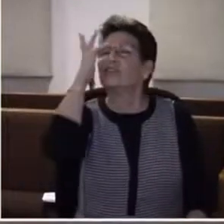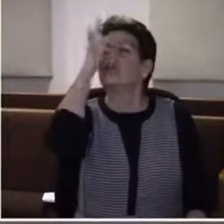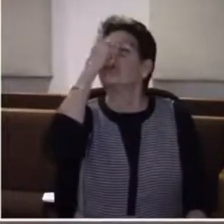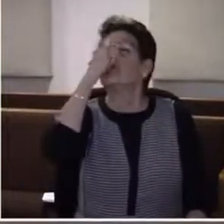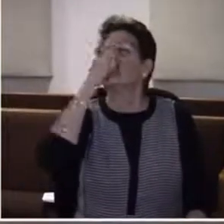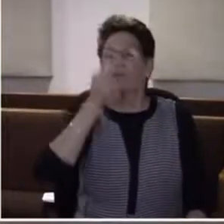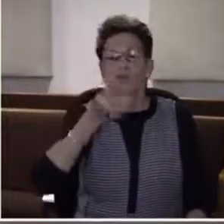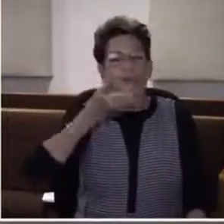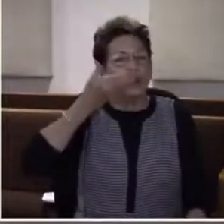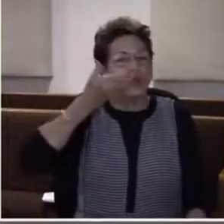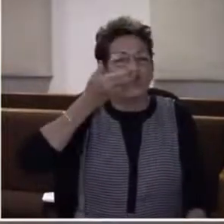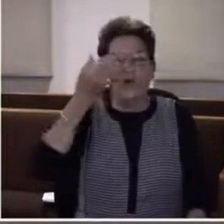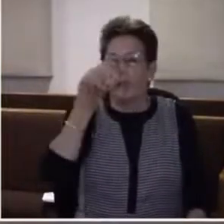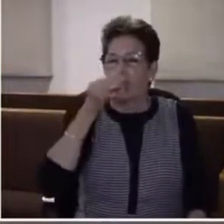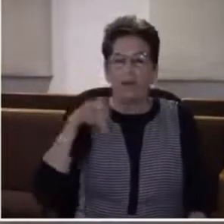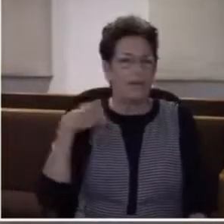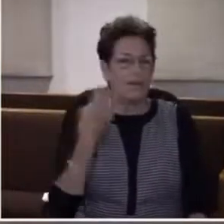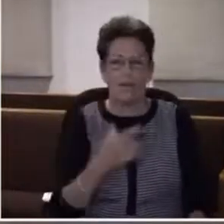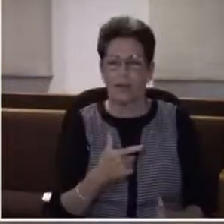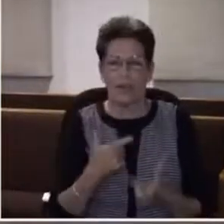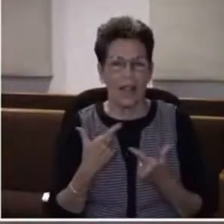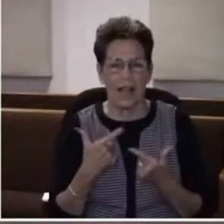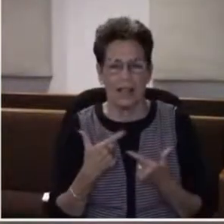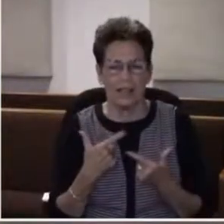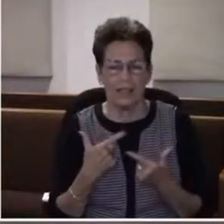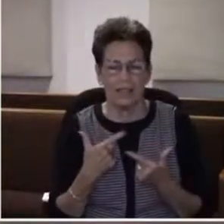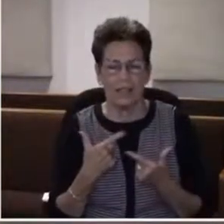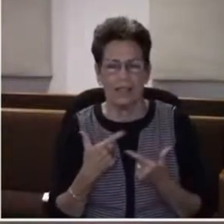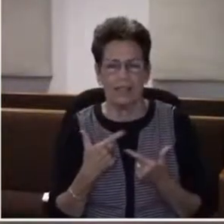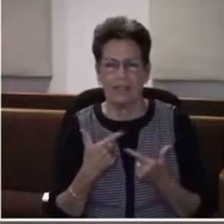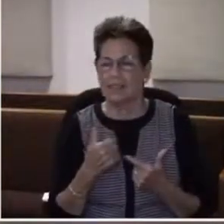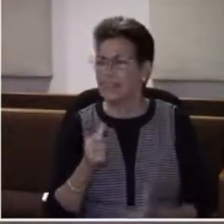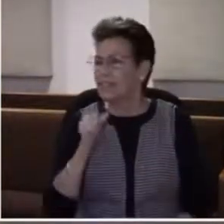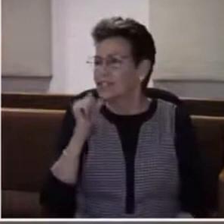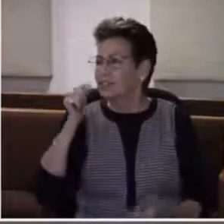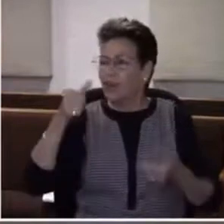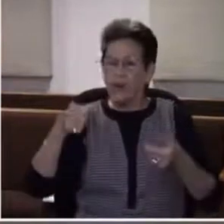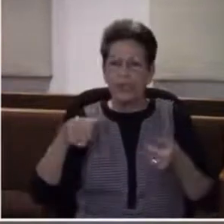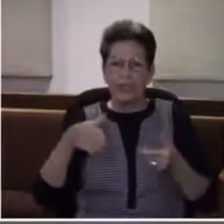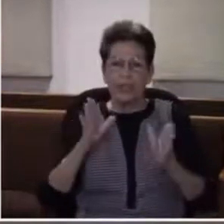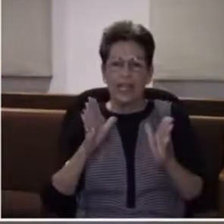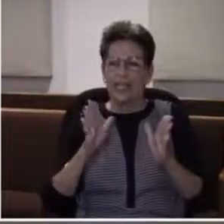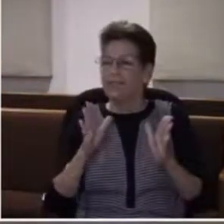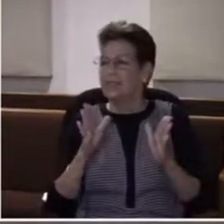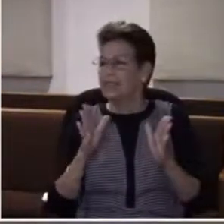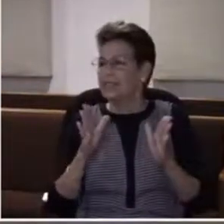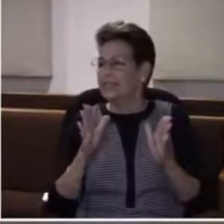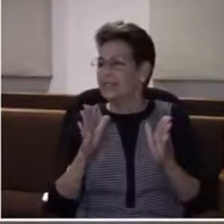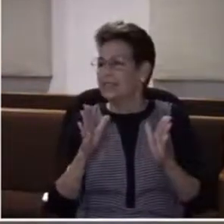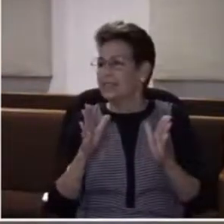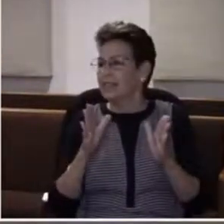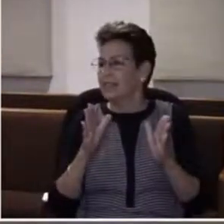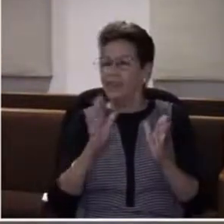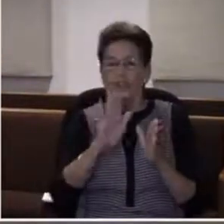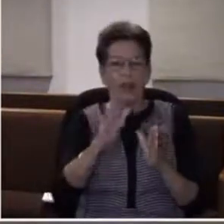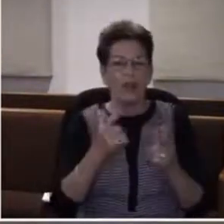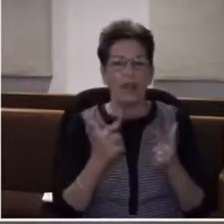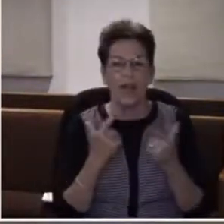our lives. And don't let the supposed stink of your